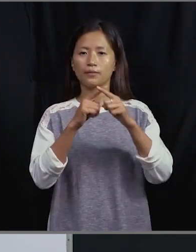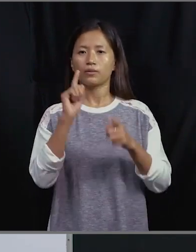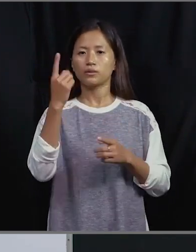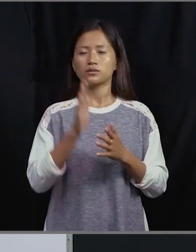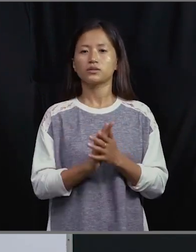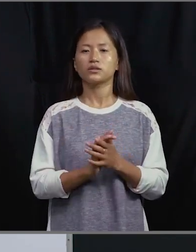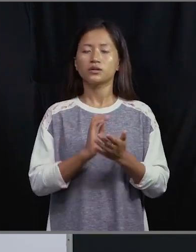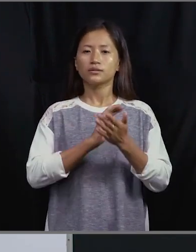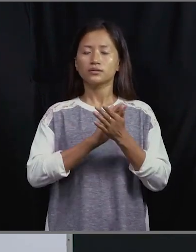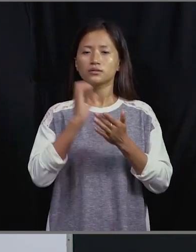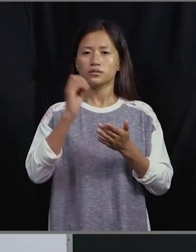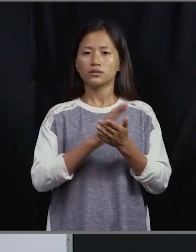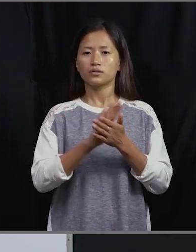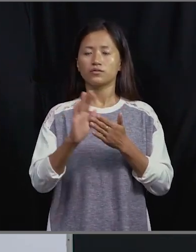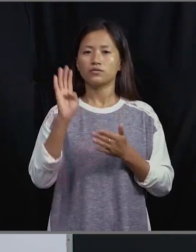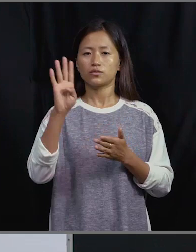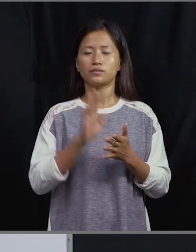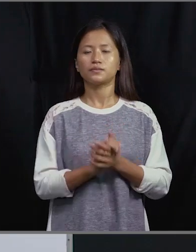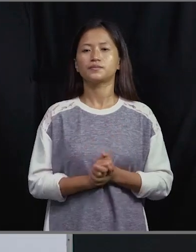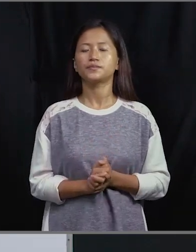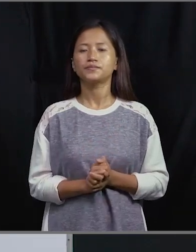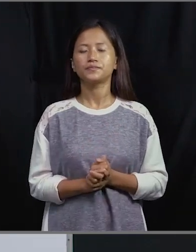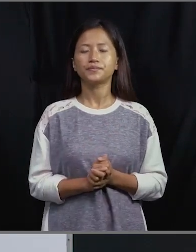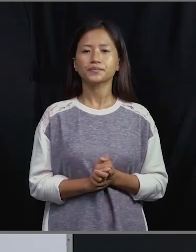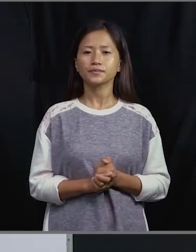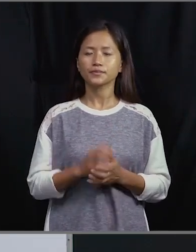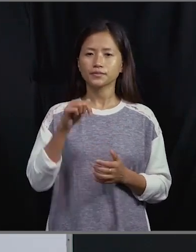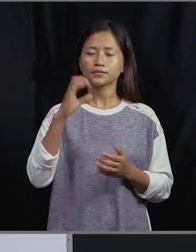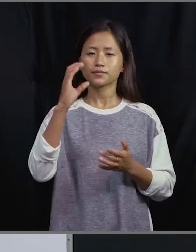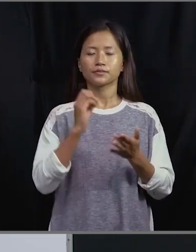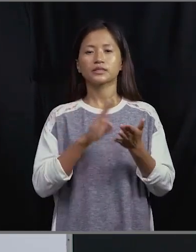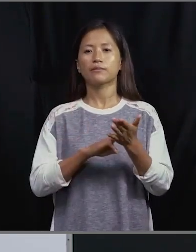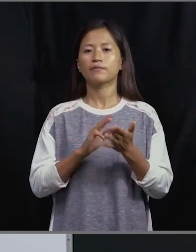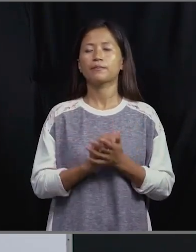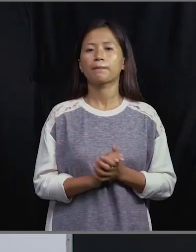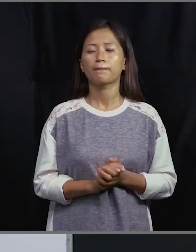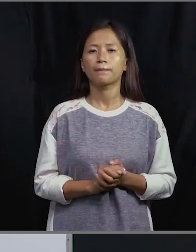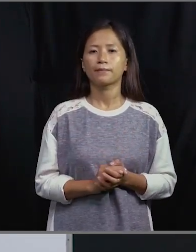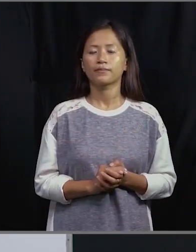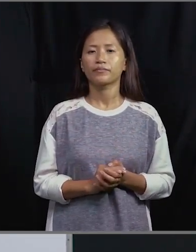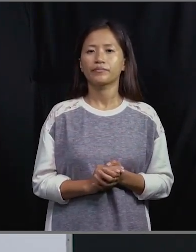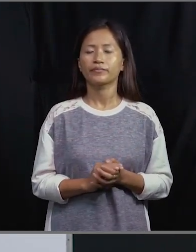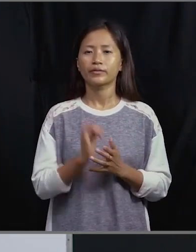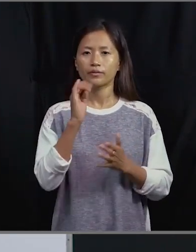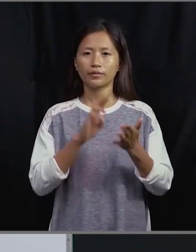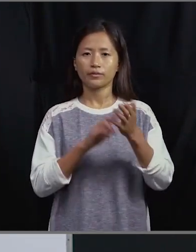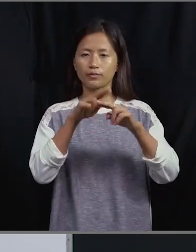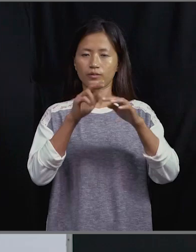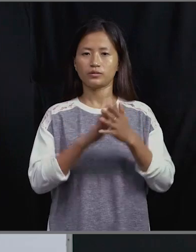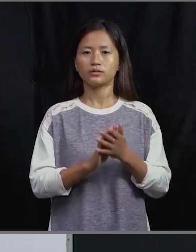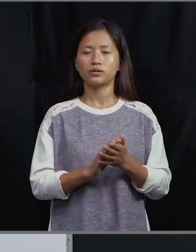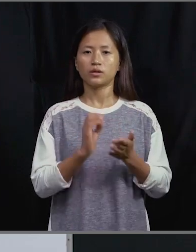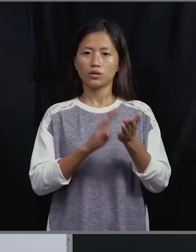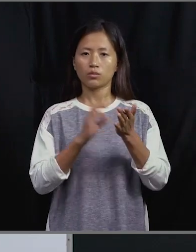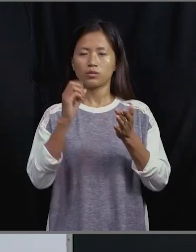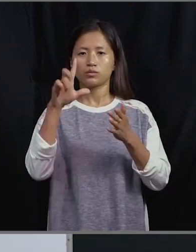give us CH4. So in this compound, the empirical formula and the molecular